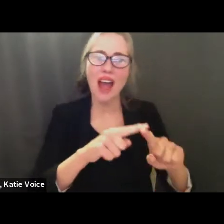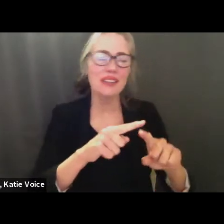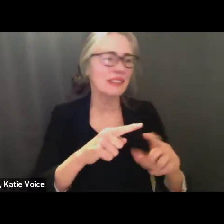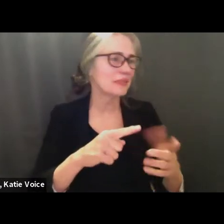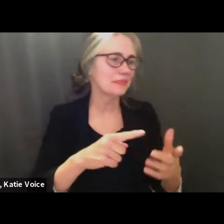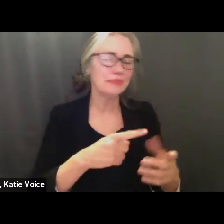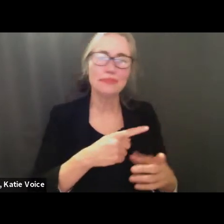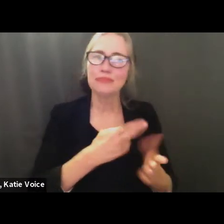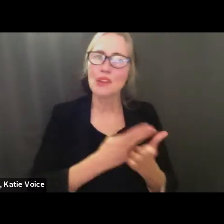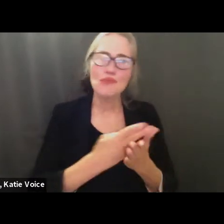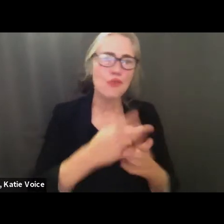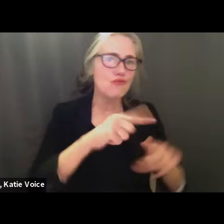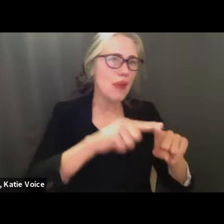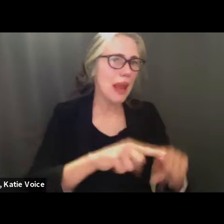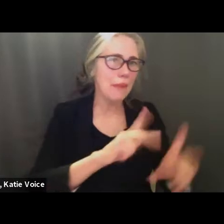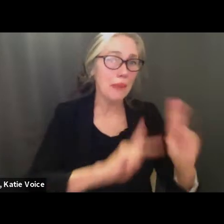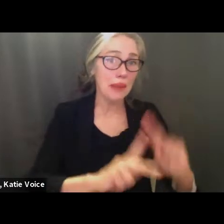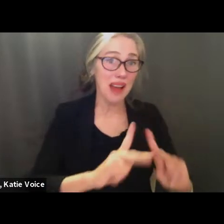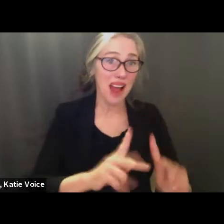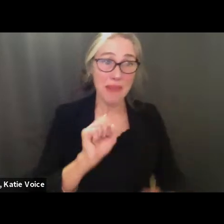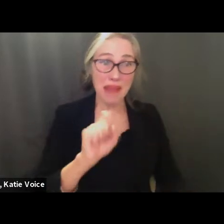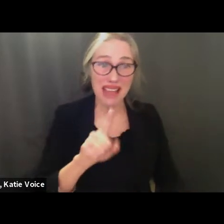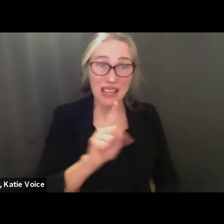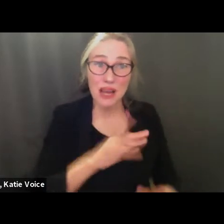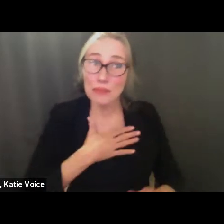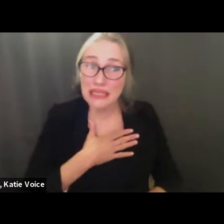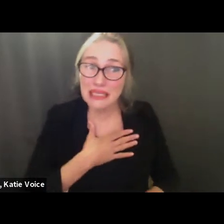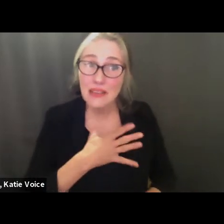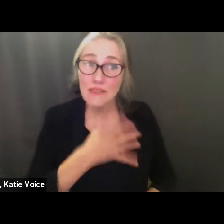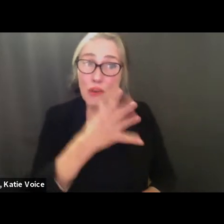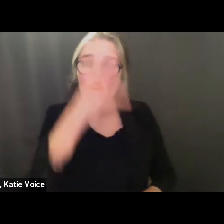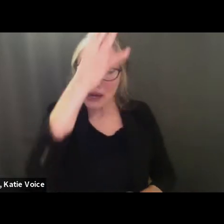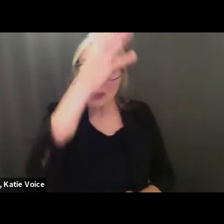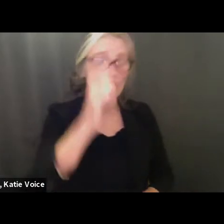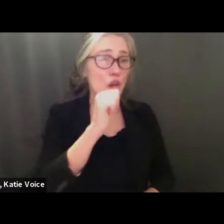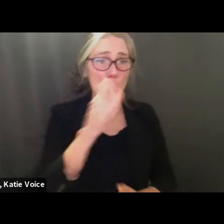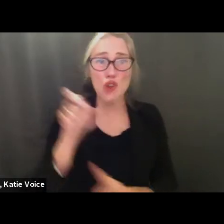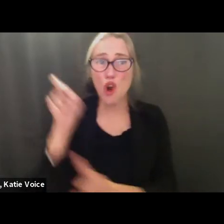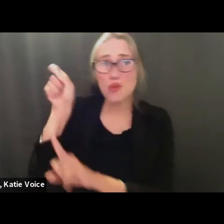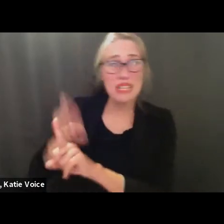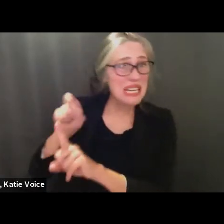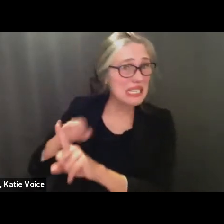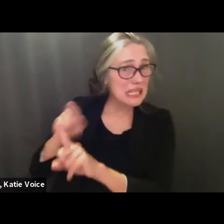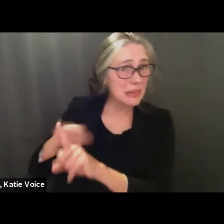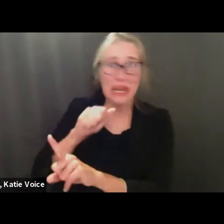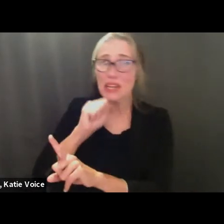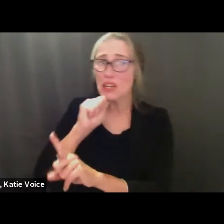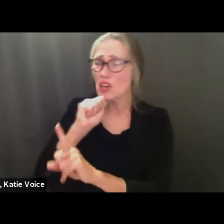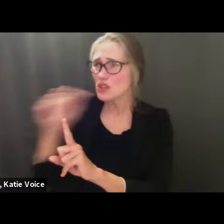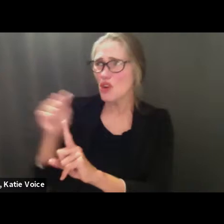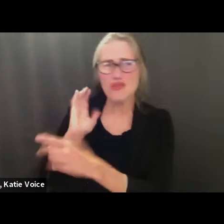un delito y puede denunciarse y castigarse como tal. Gracias por su tiempo.